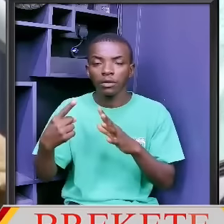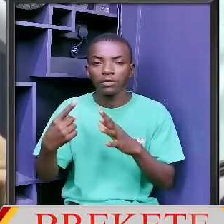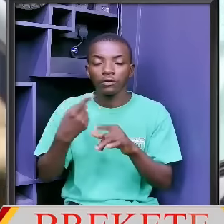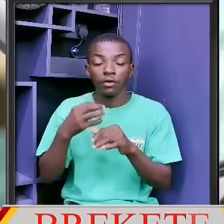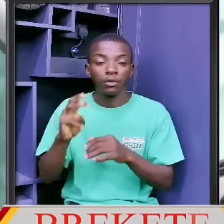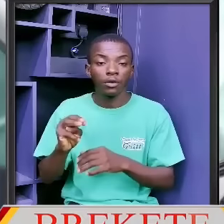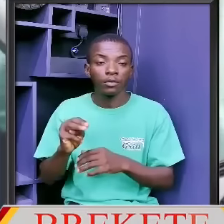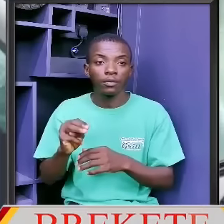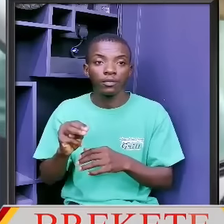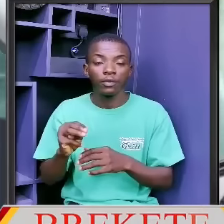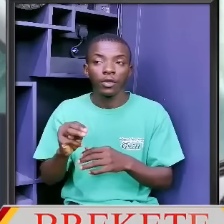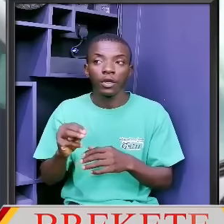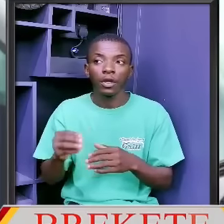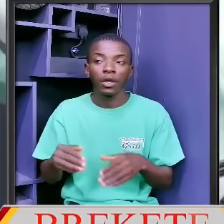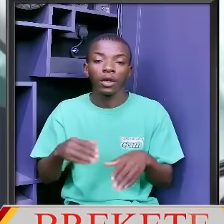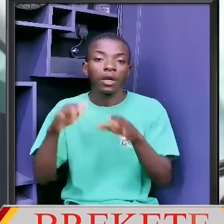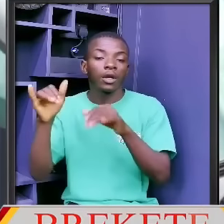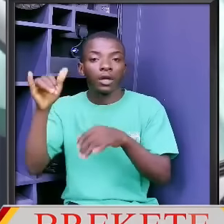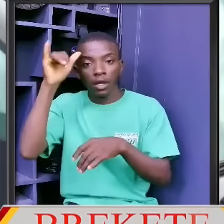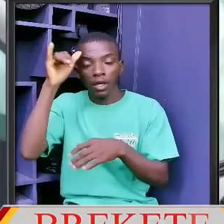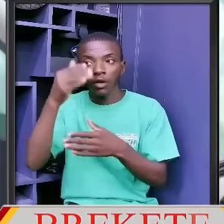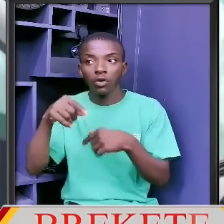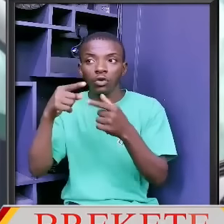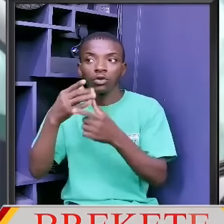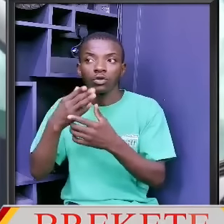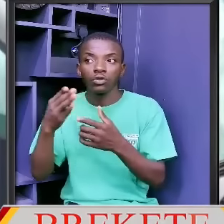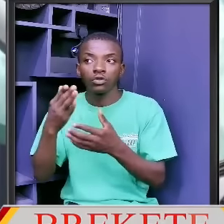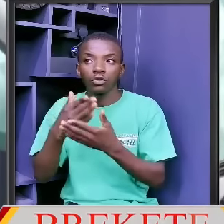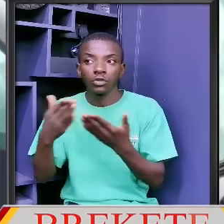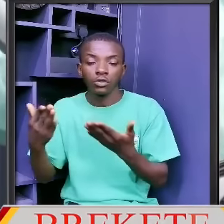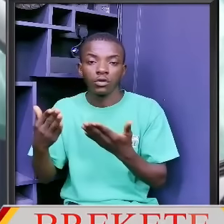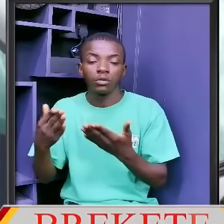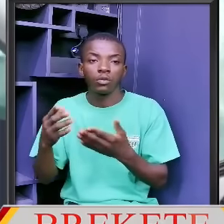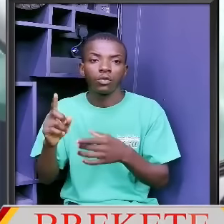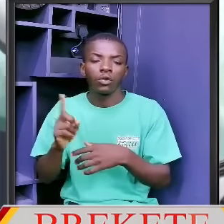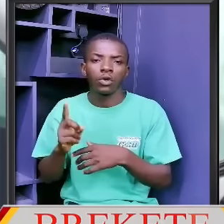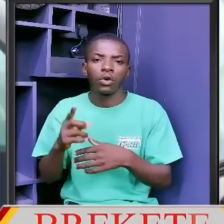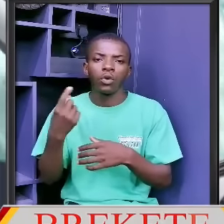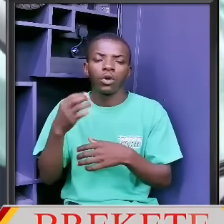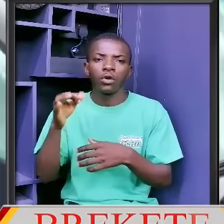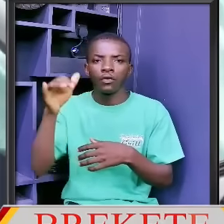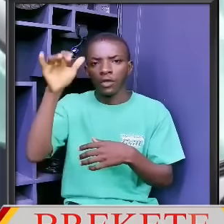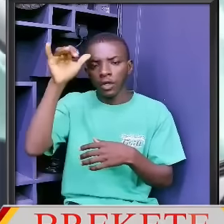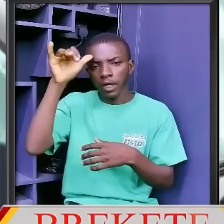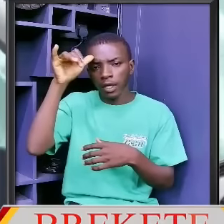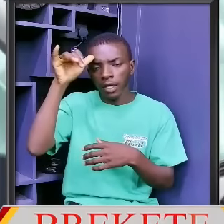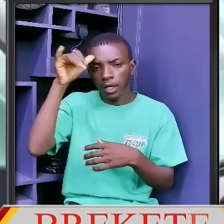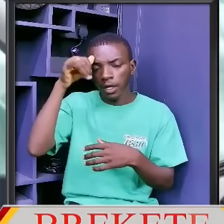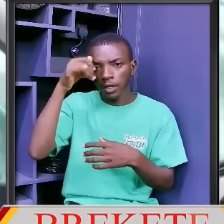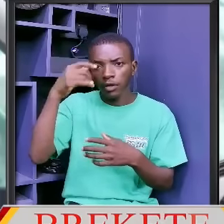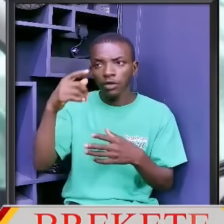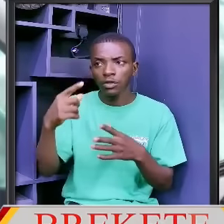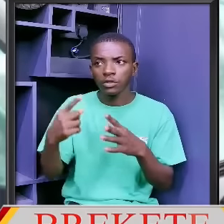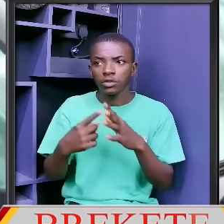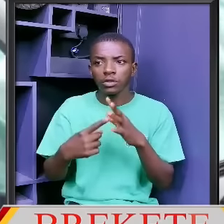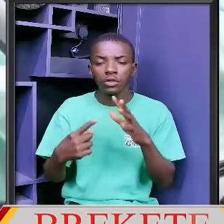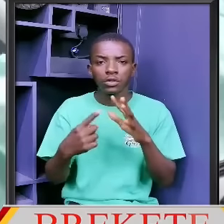house. Oh. He been carried the car to go somewhere. Yes. So one of the cows come trace